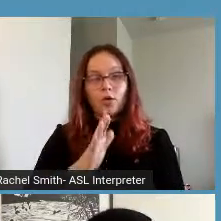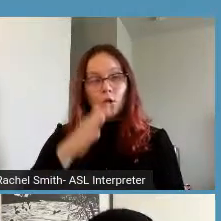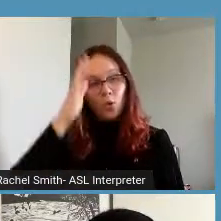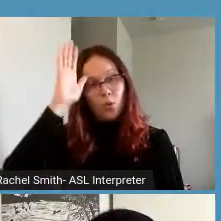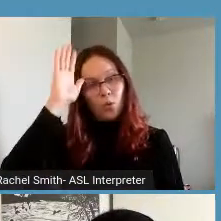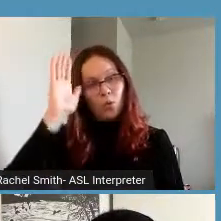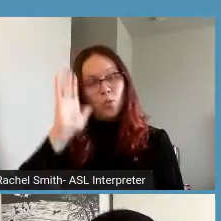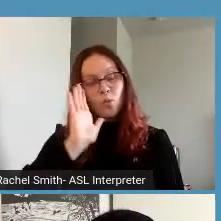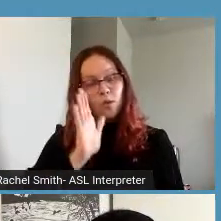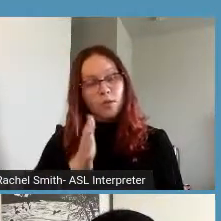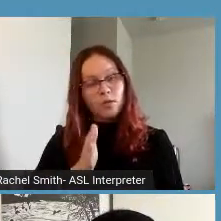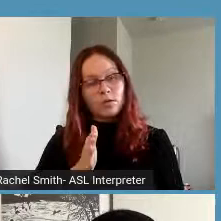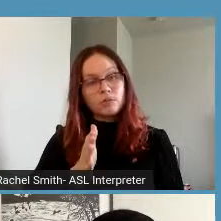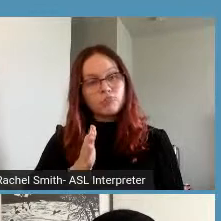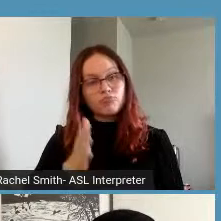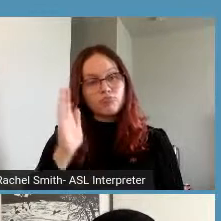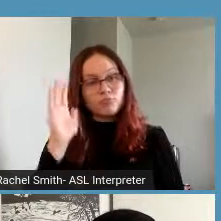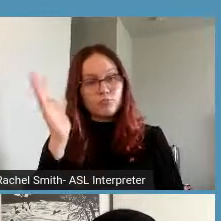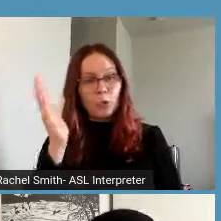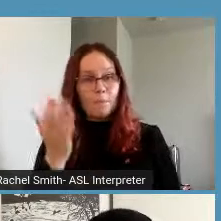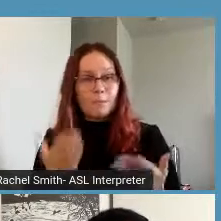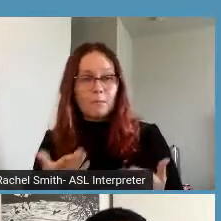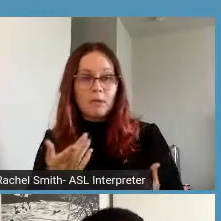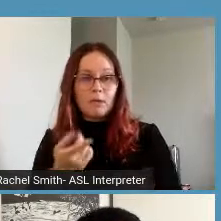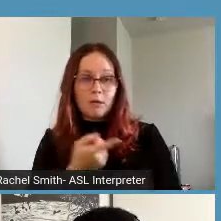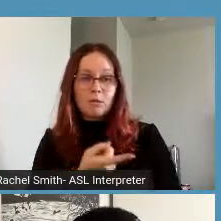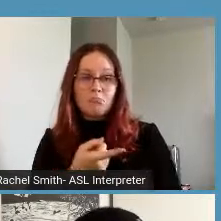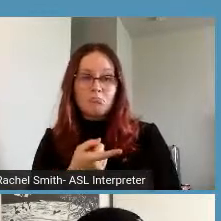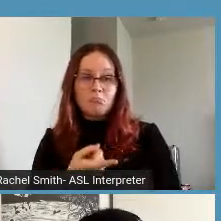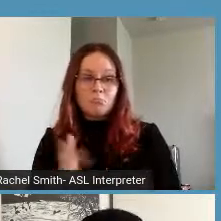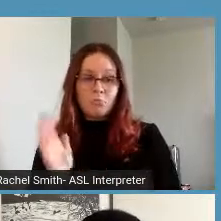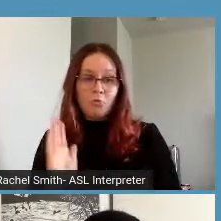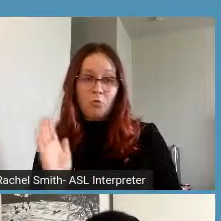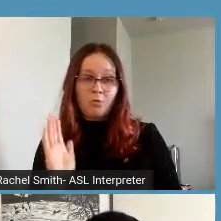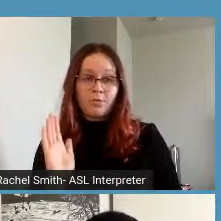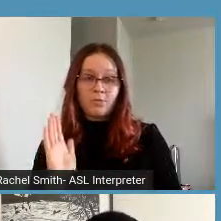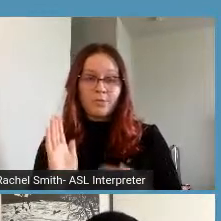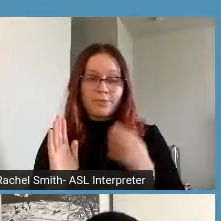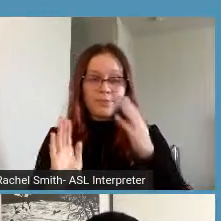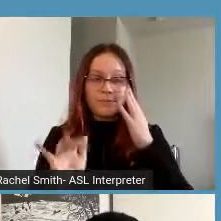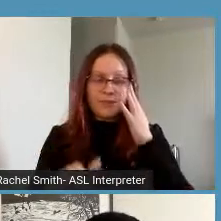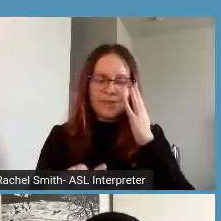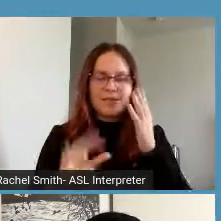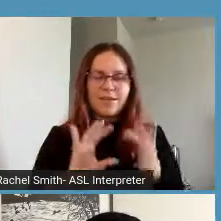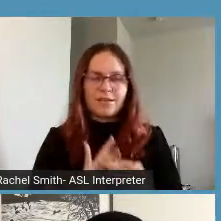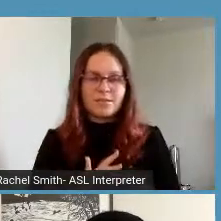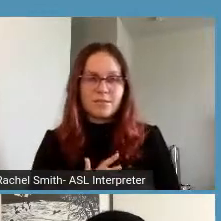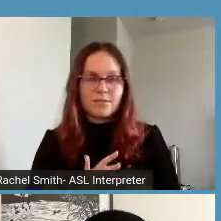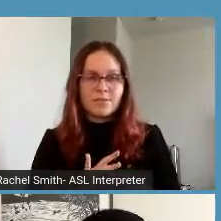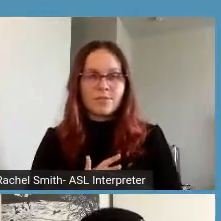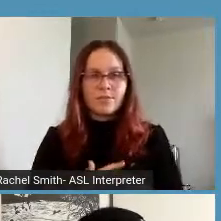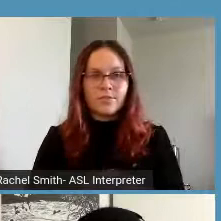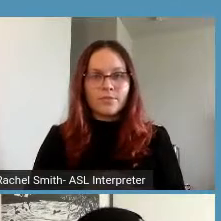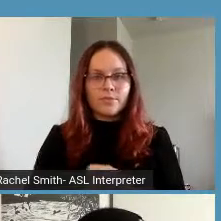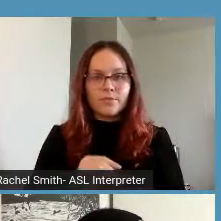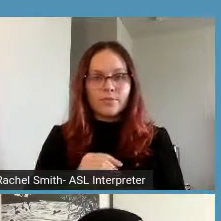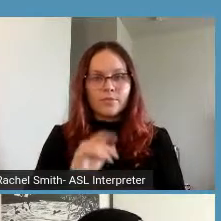way. And so COVID did close our doors, and it kind of kept us from doing these specific